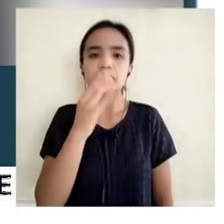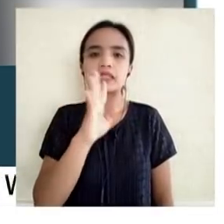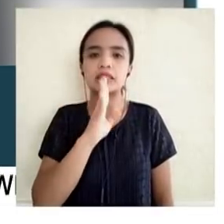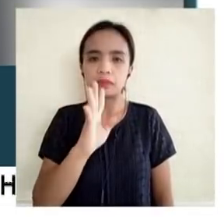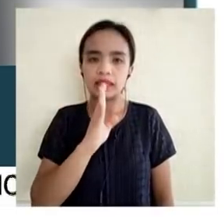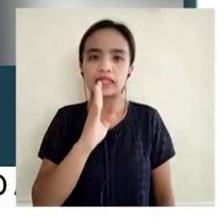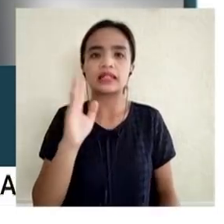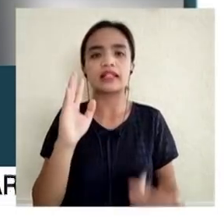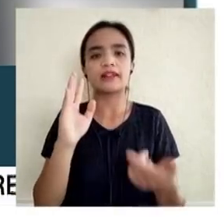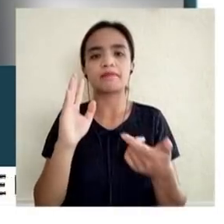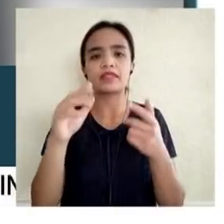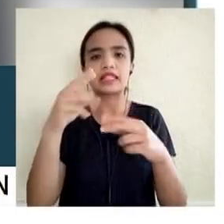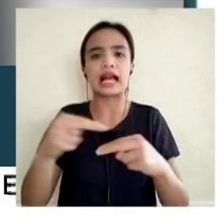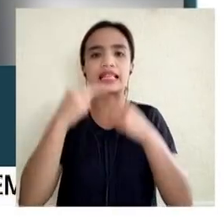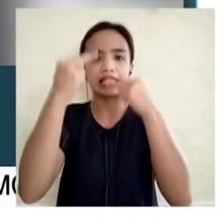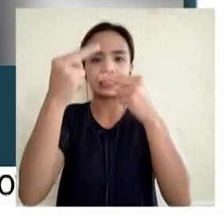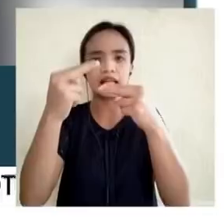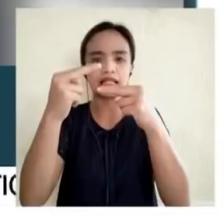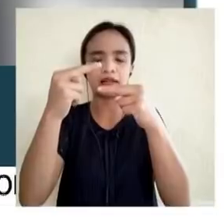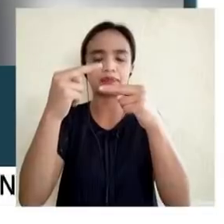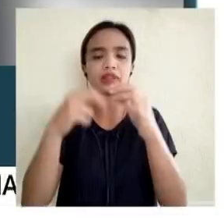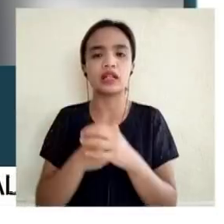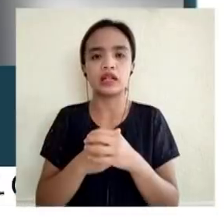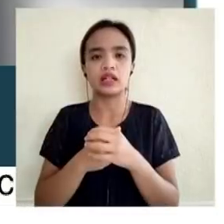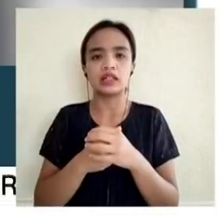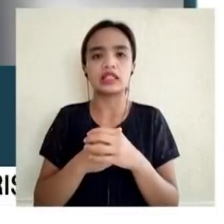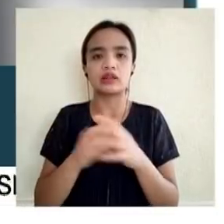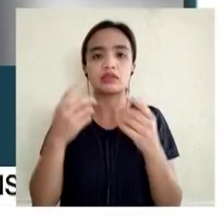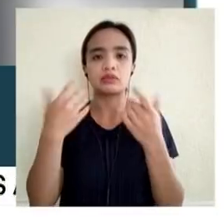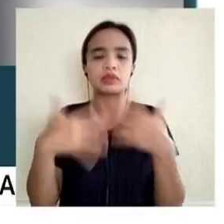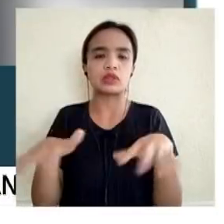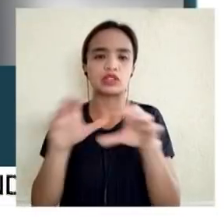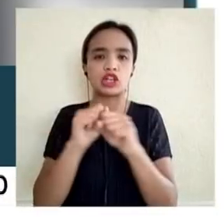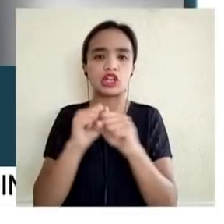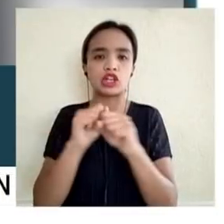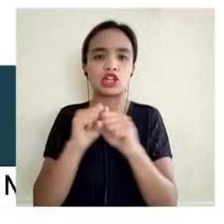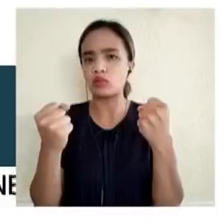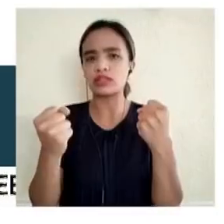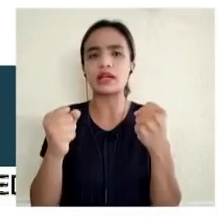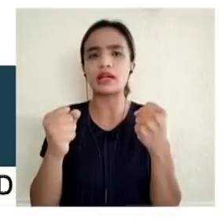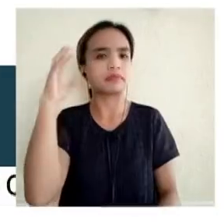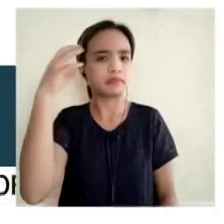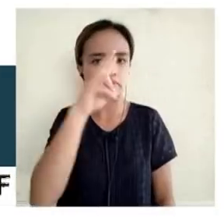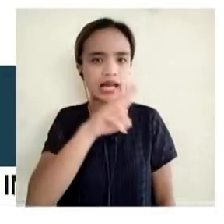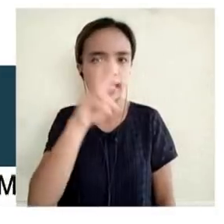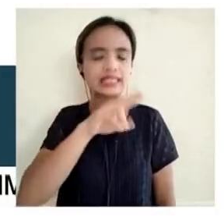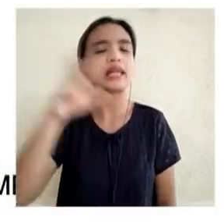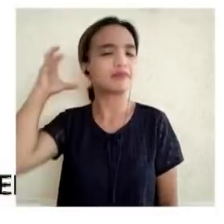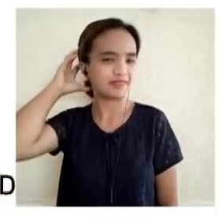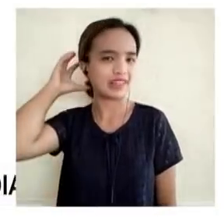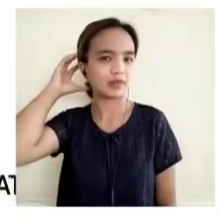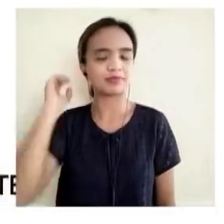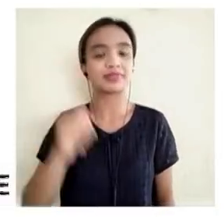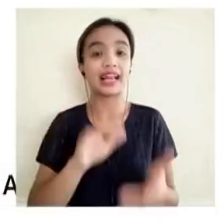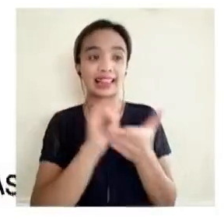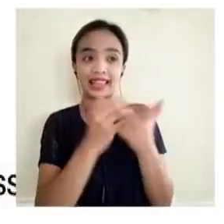finish strong in the Visayas and Mindanao region. All right, and we're going to have to leave it at that. Senator Coco Pimentel